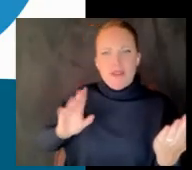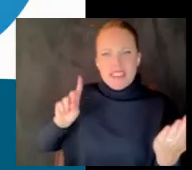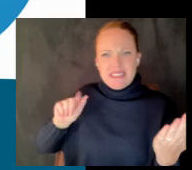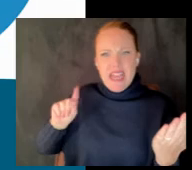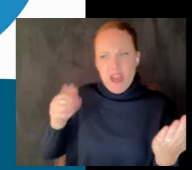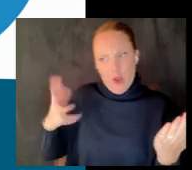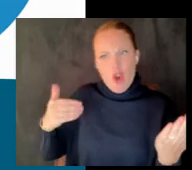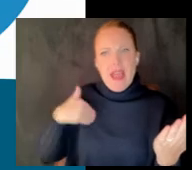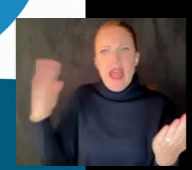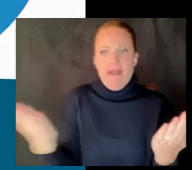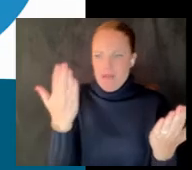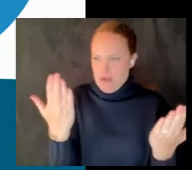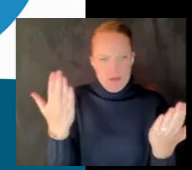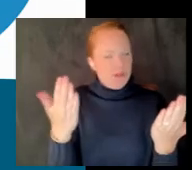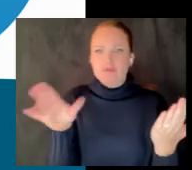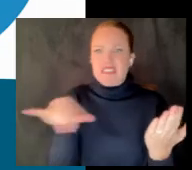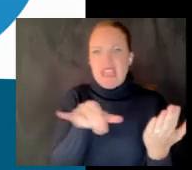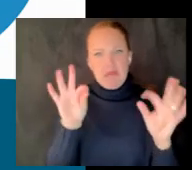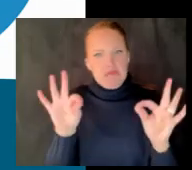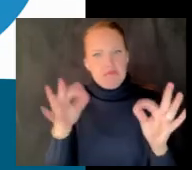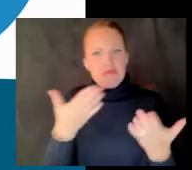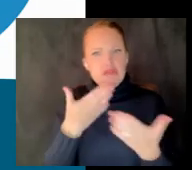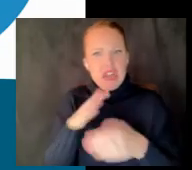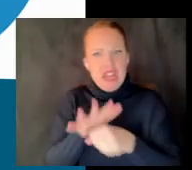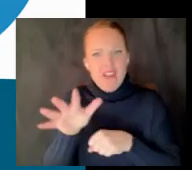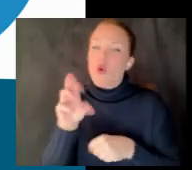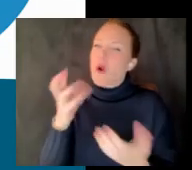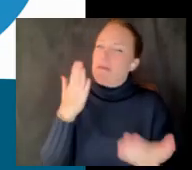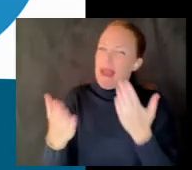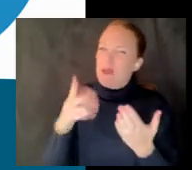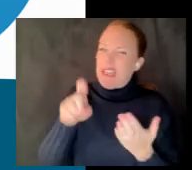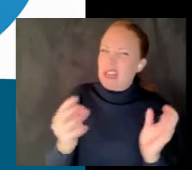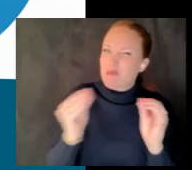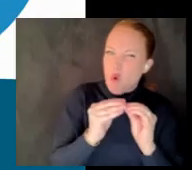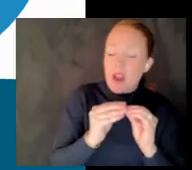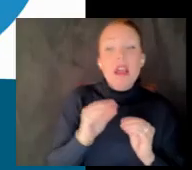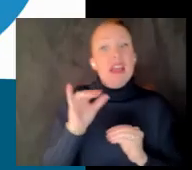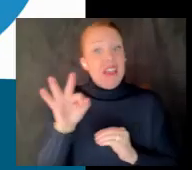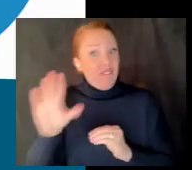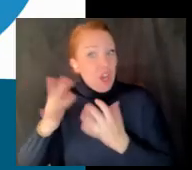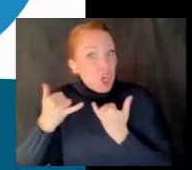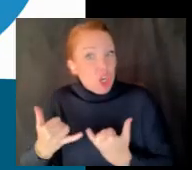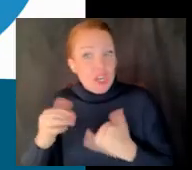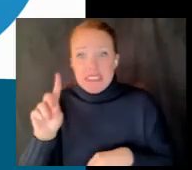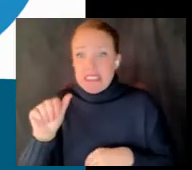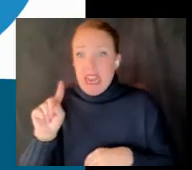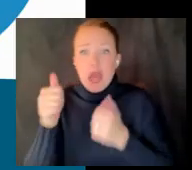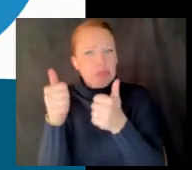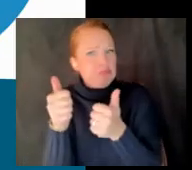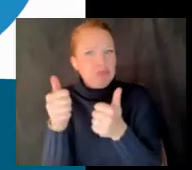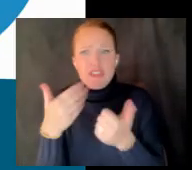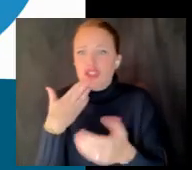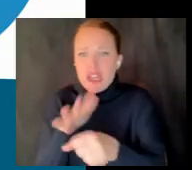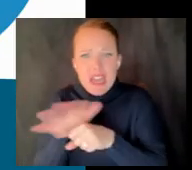is needed to make a qualification determination. If existing data is sufficient to use for the purposes of